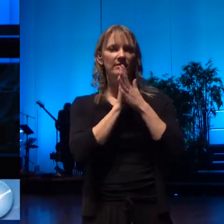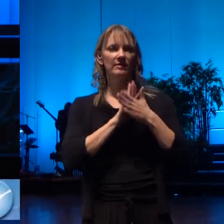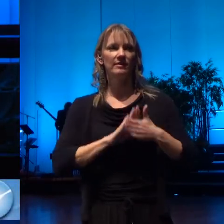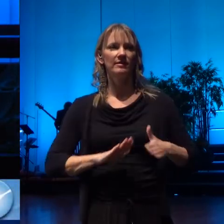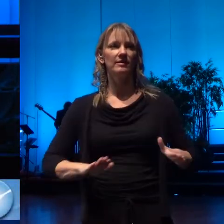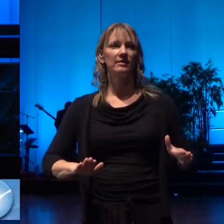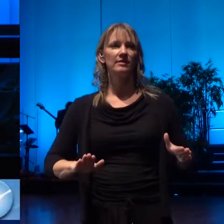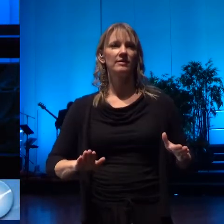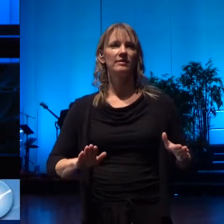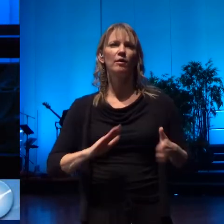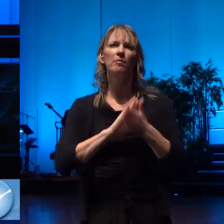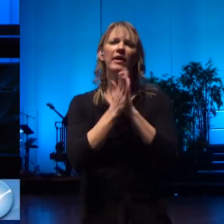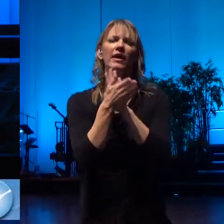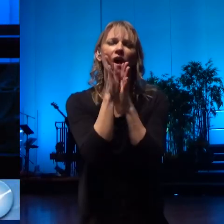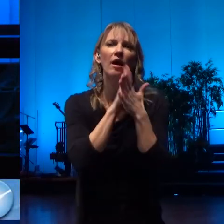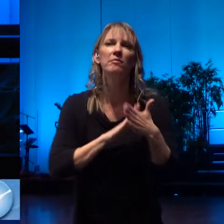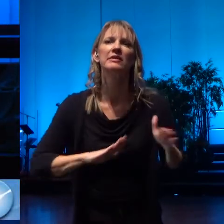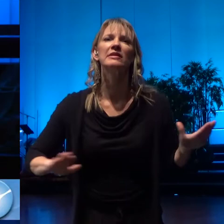Be still and know